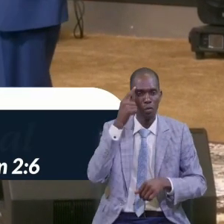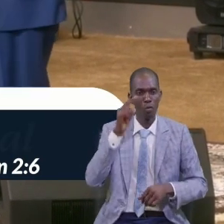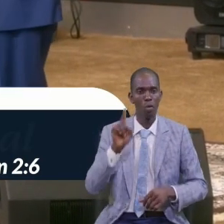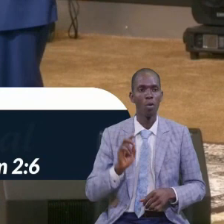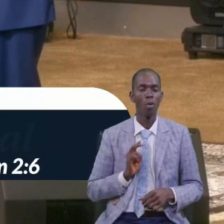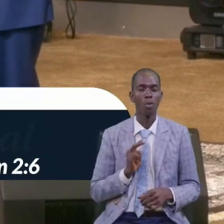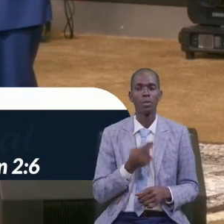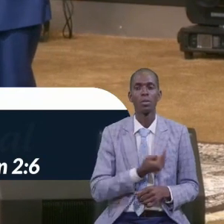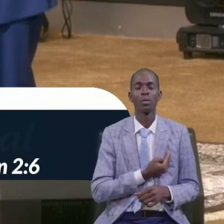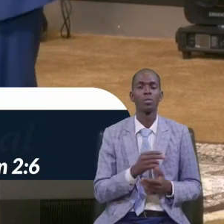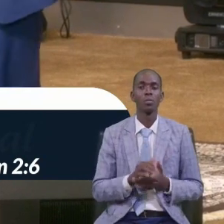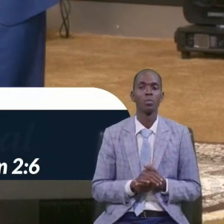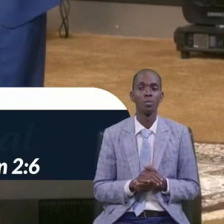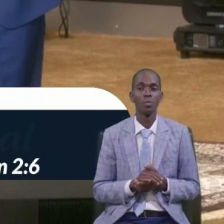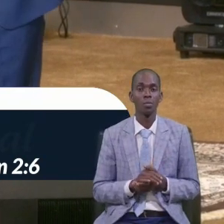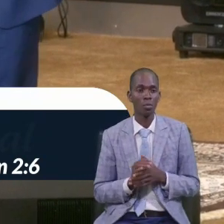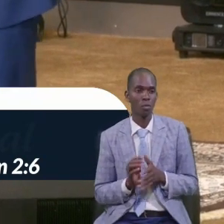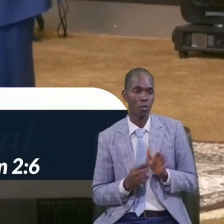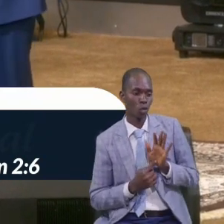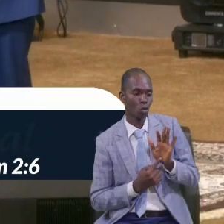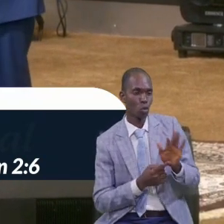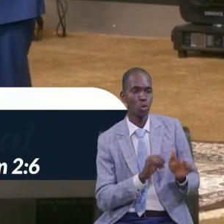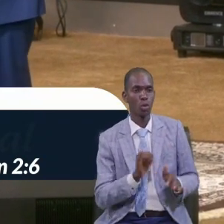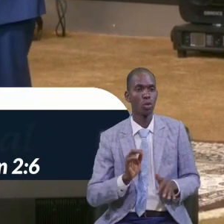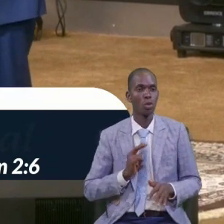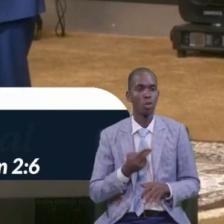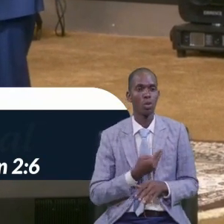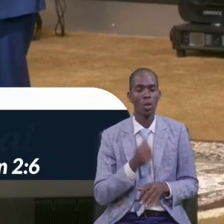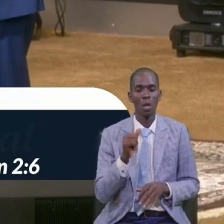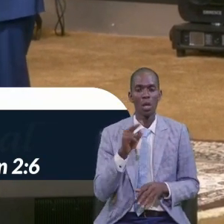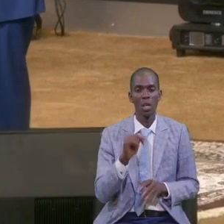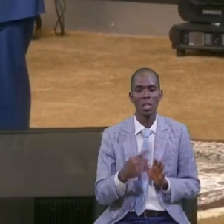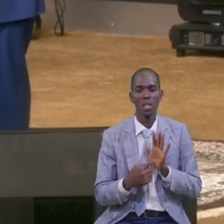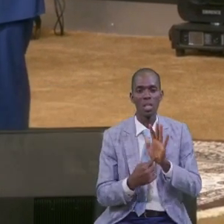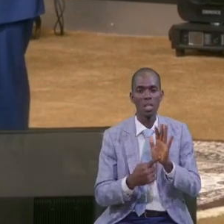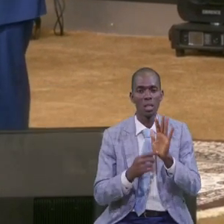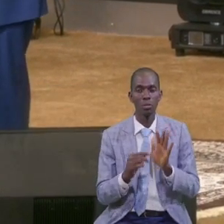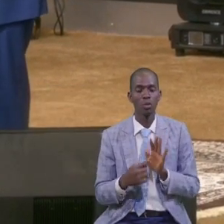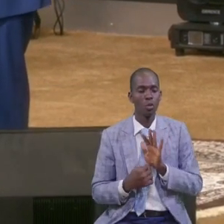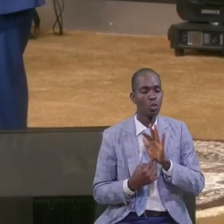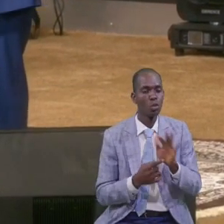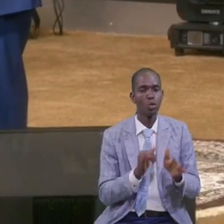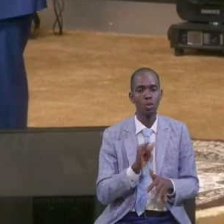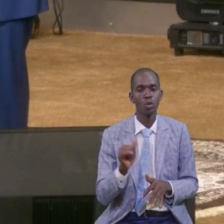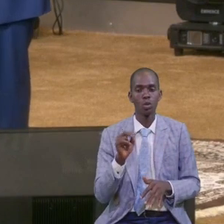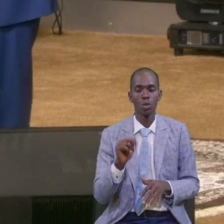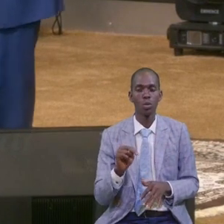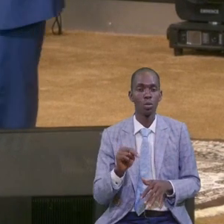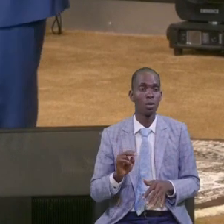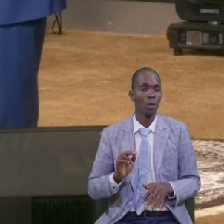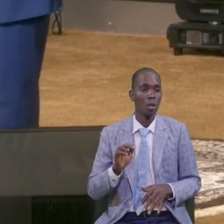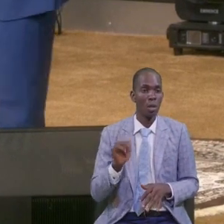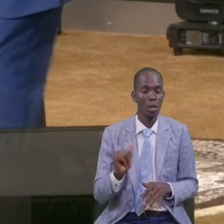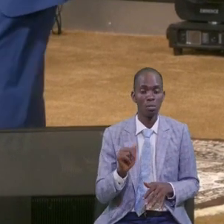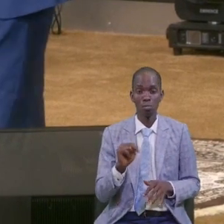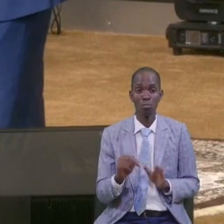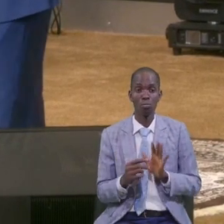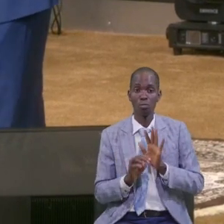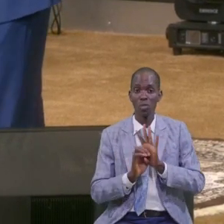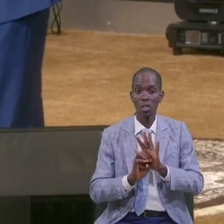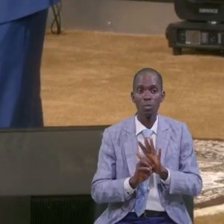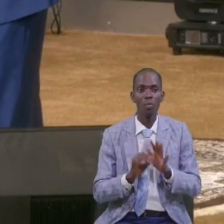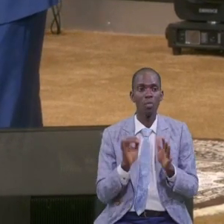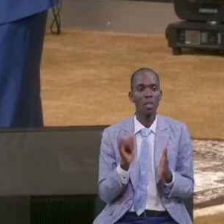suffered for us, leaving us an example, leaving us a pattern, leaving us a model, that